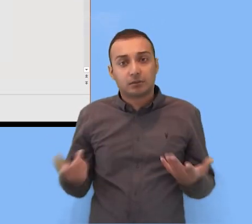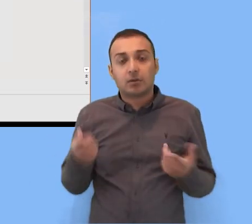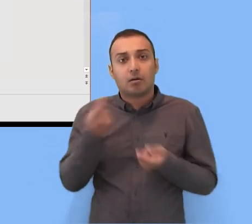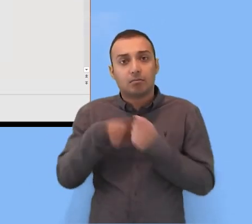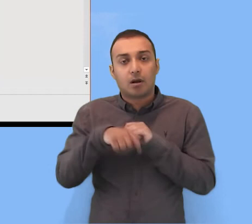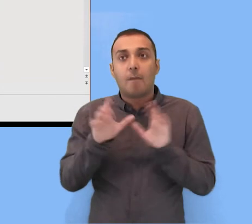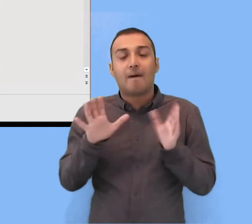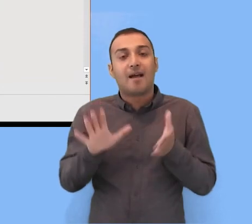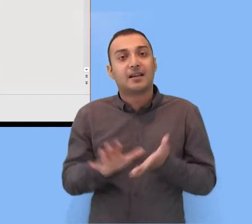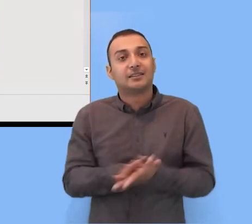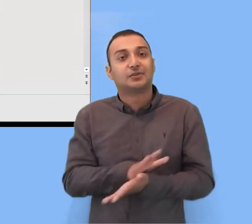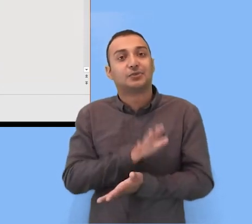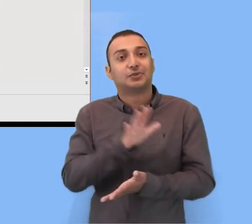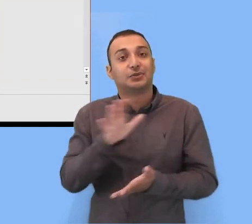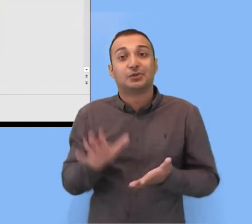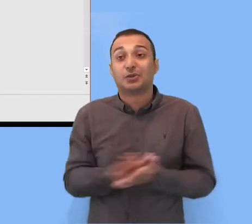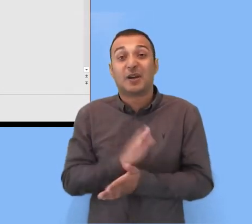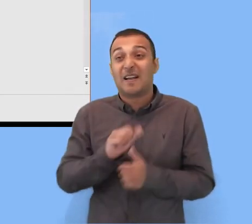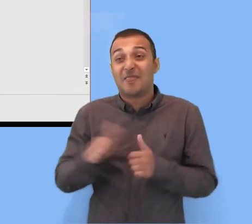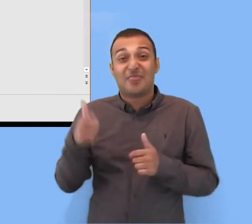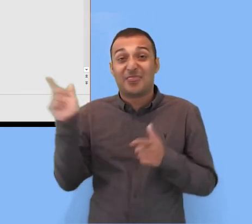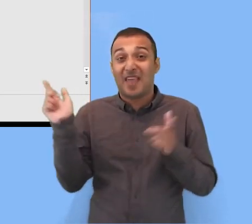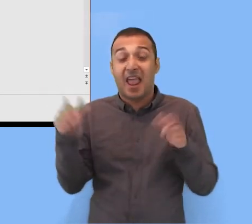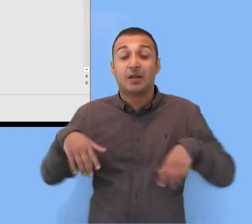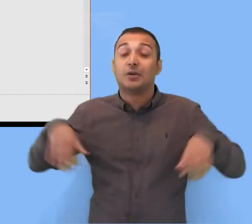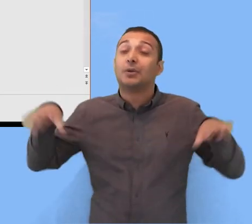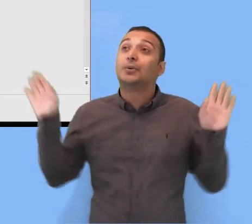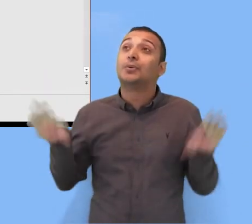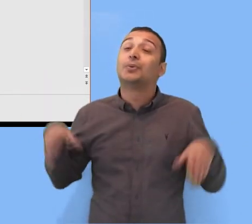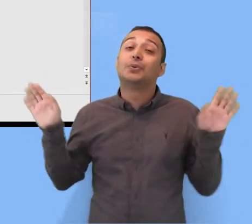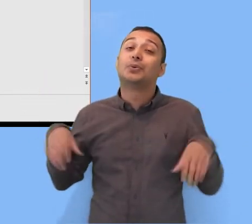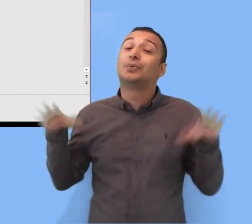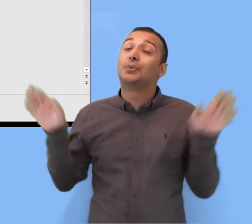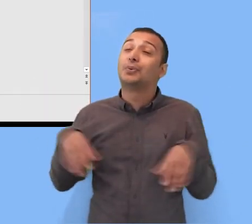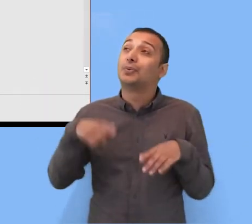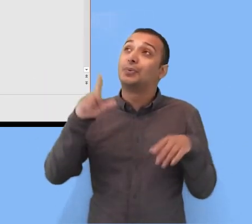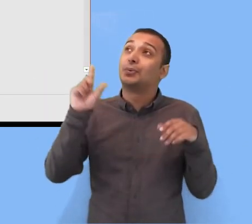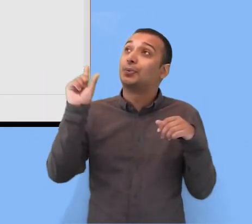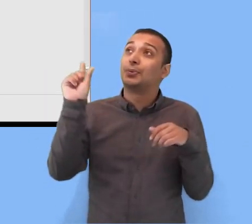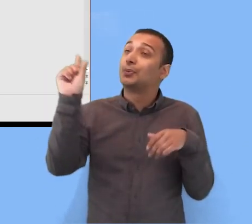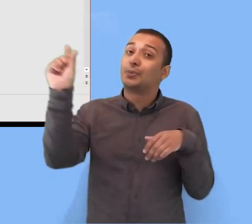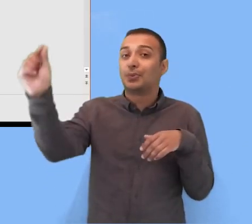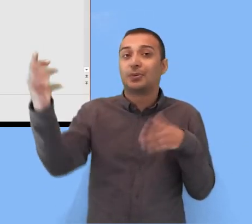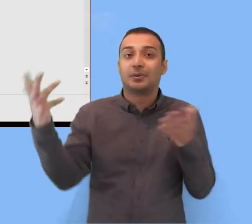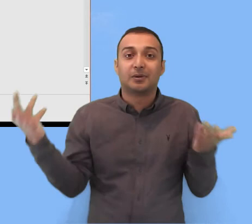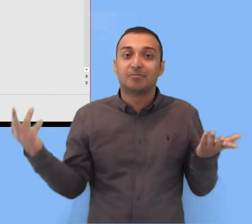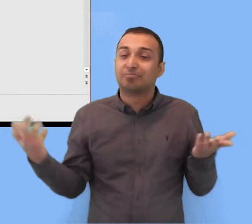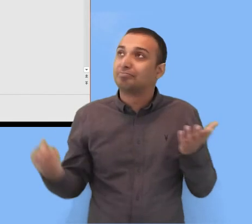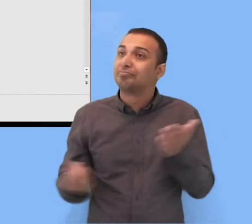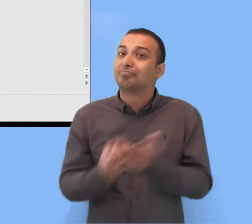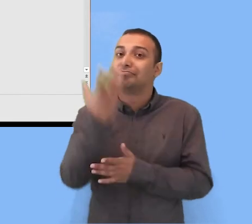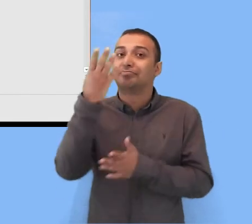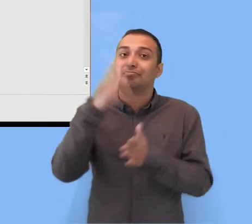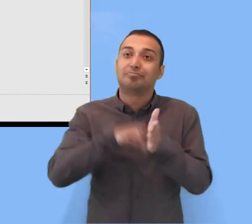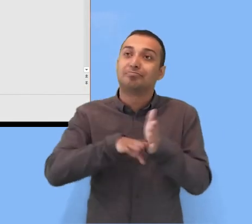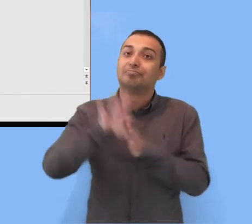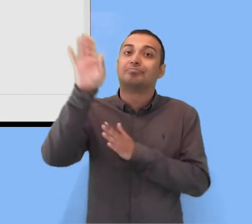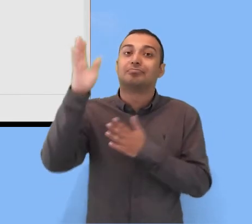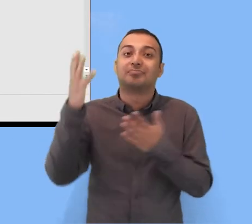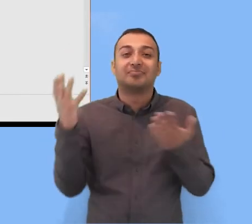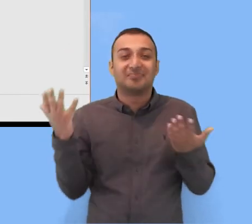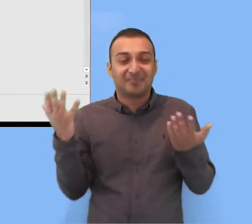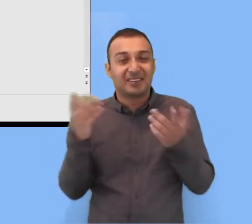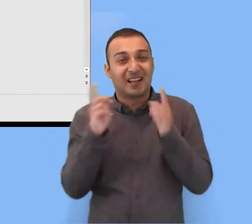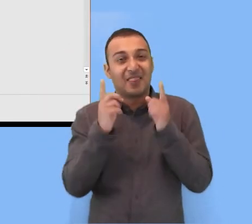over some of the barriers or some of the fear factor. And it is frightening. And that's something that I think Jamal